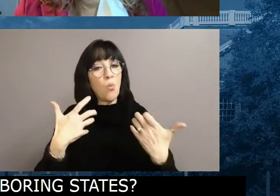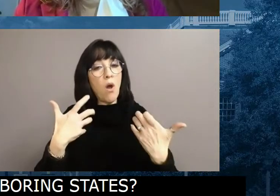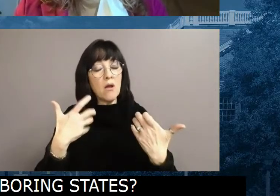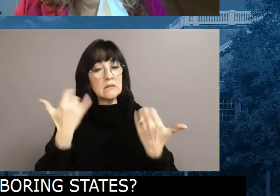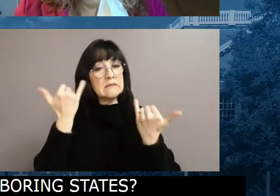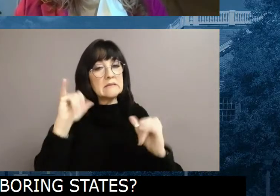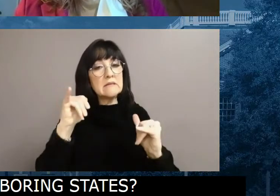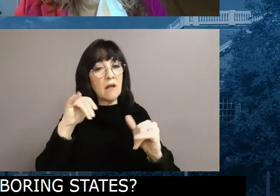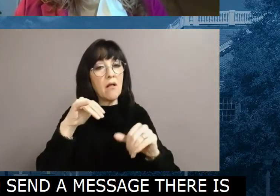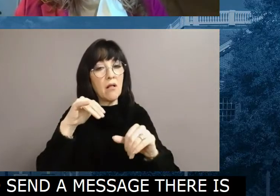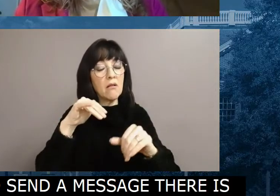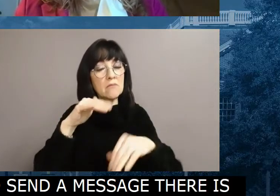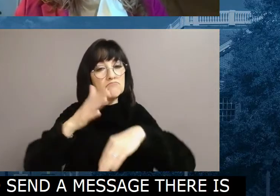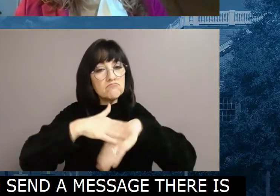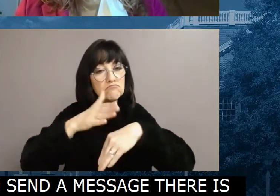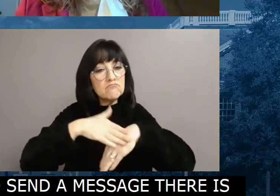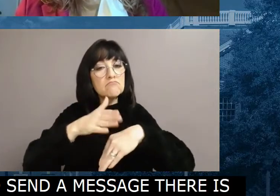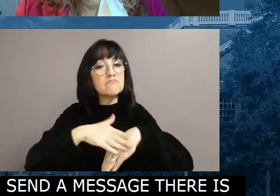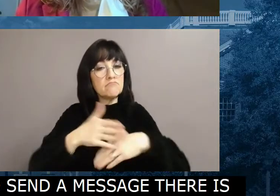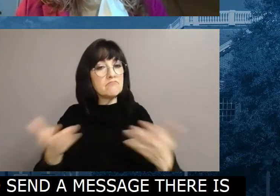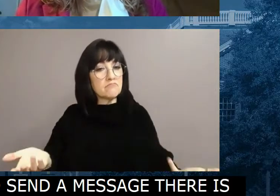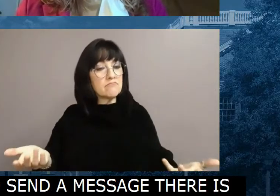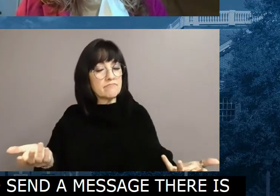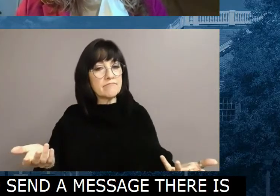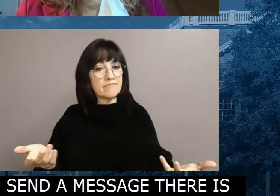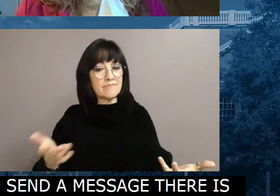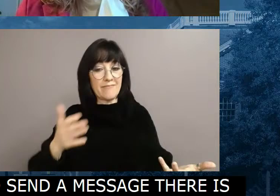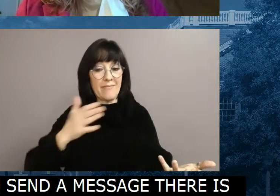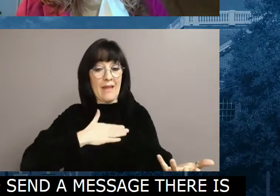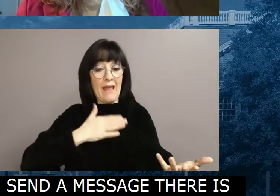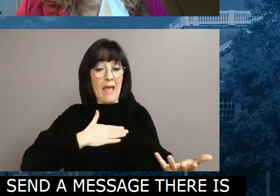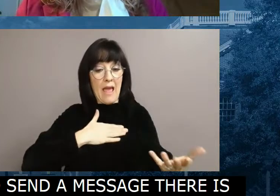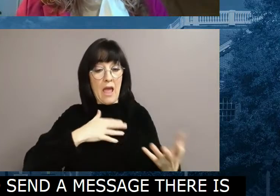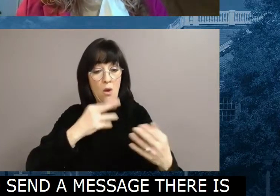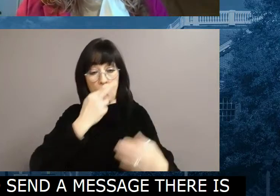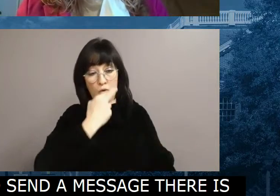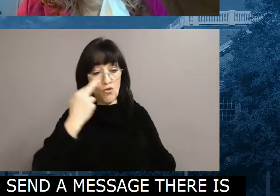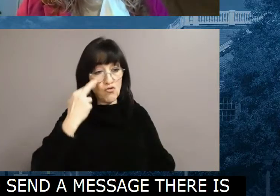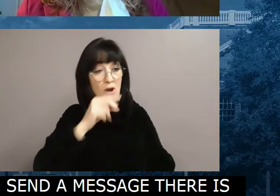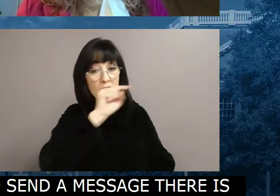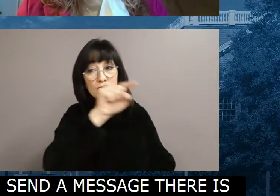difficult to achieve a capacity. We've had this conversation above